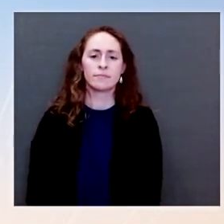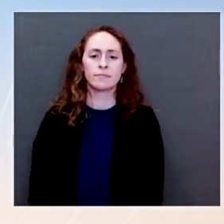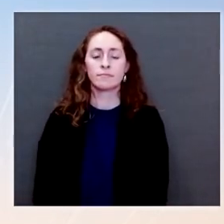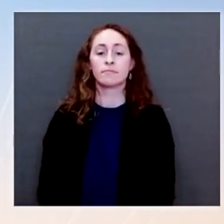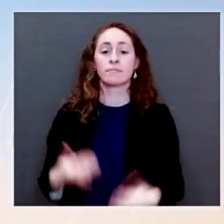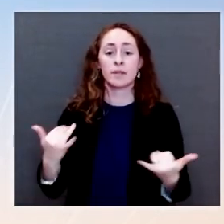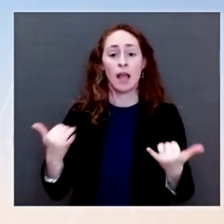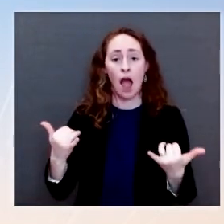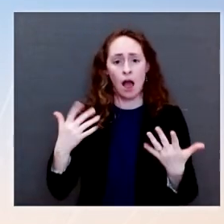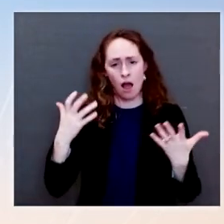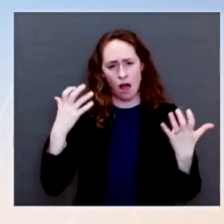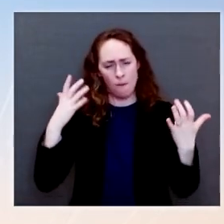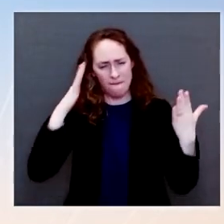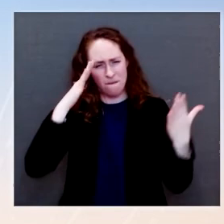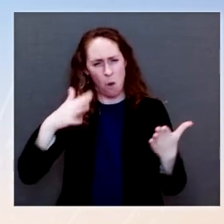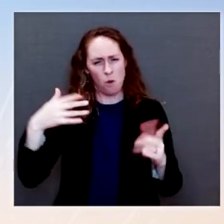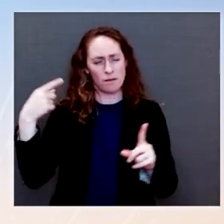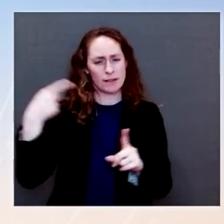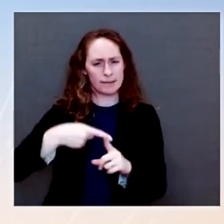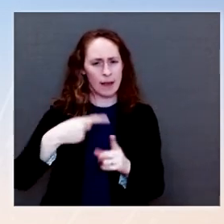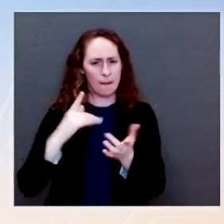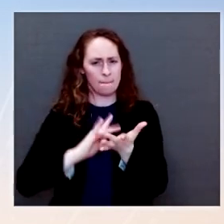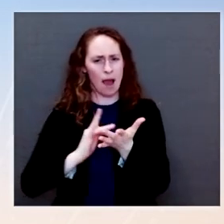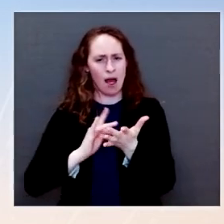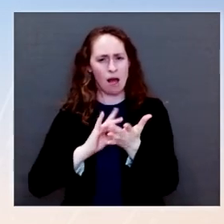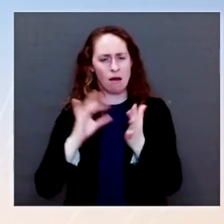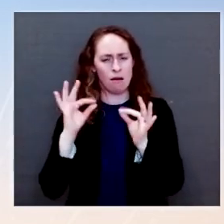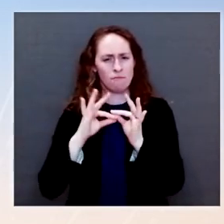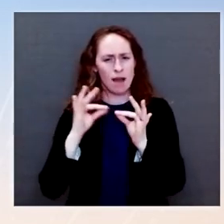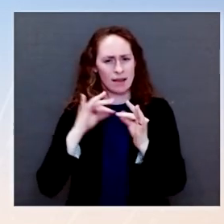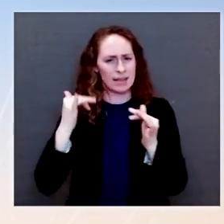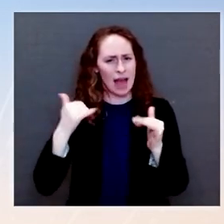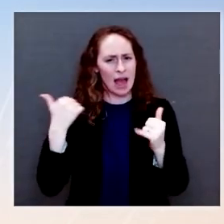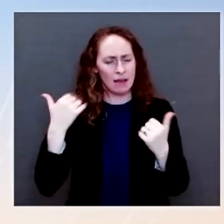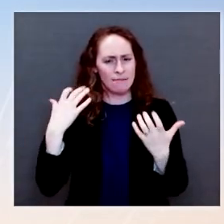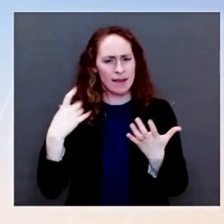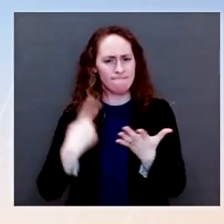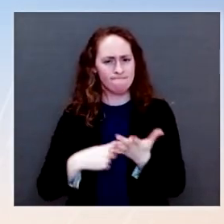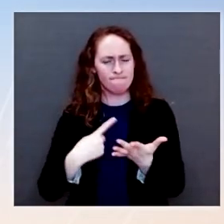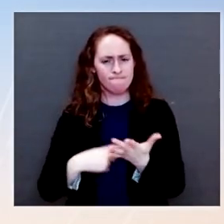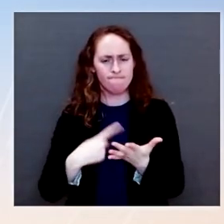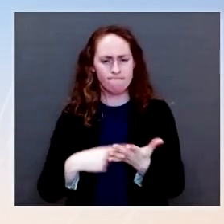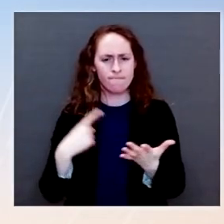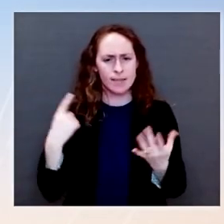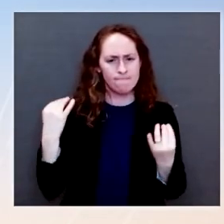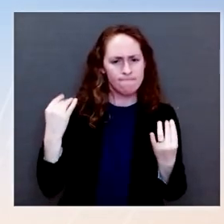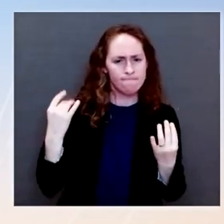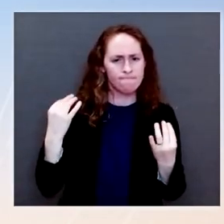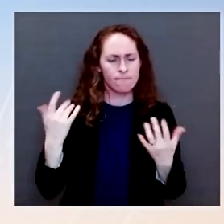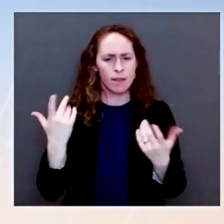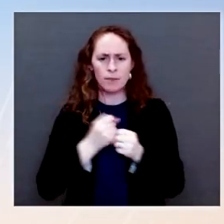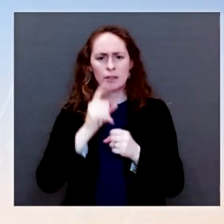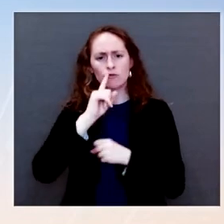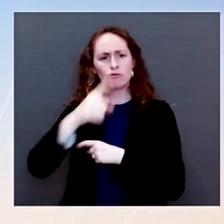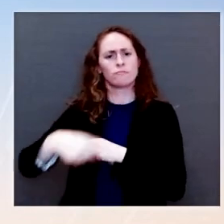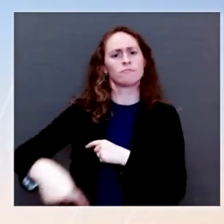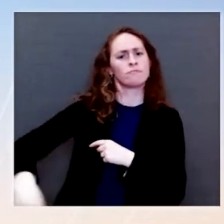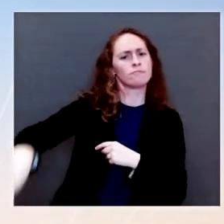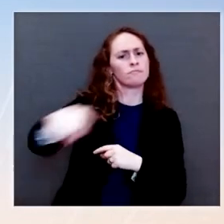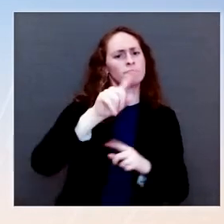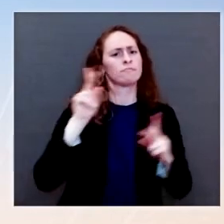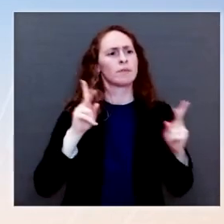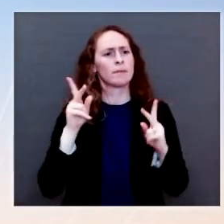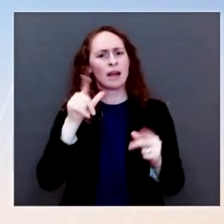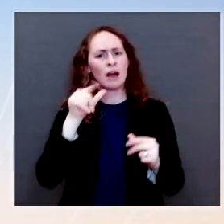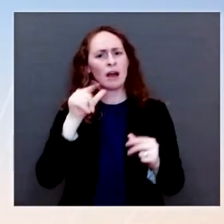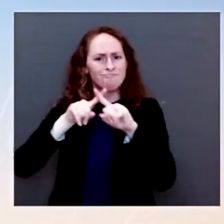of Americans who are dealing with covering the cost of insulin don't have to choose between that and food or share